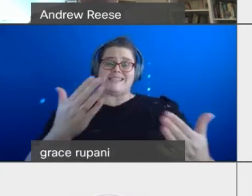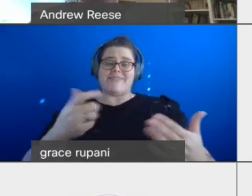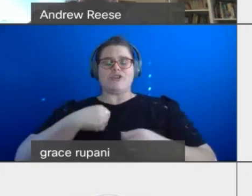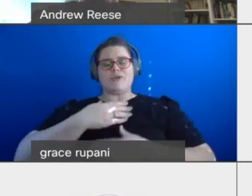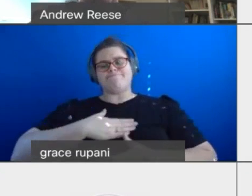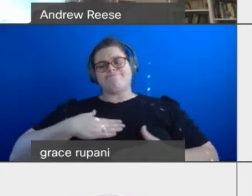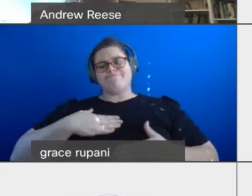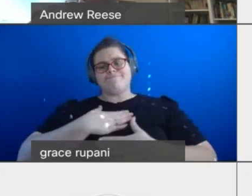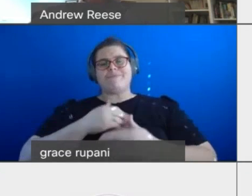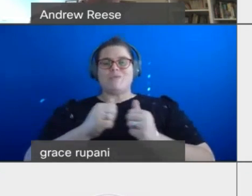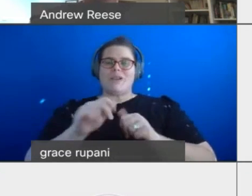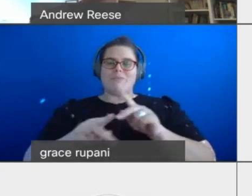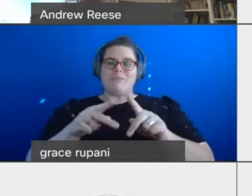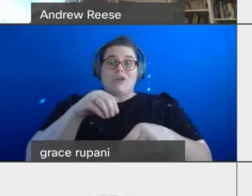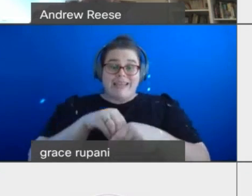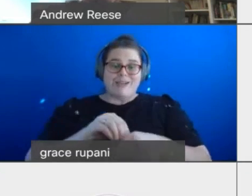in their household,